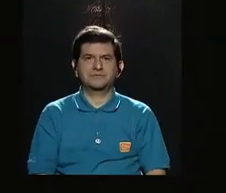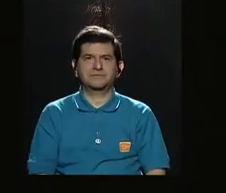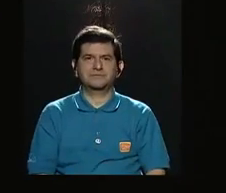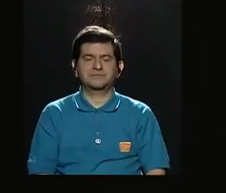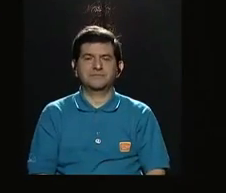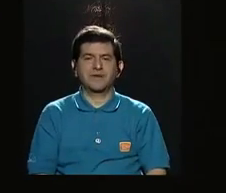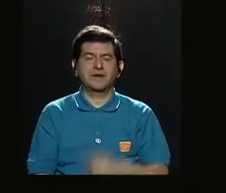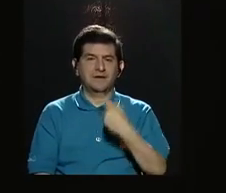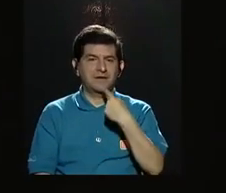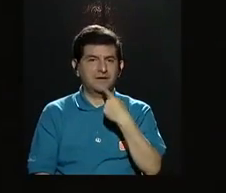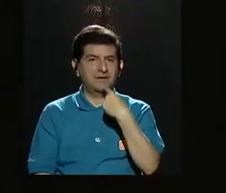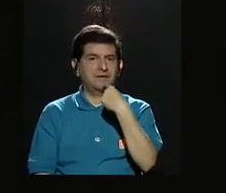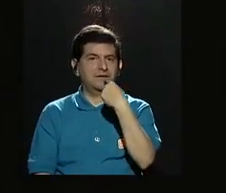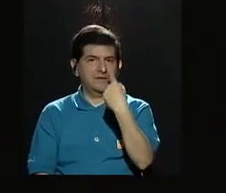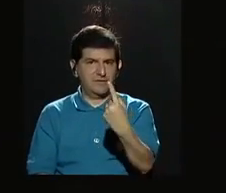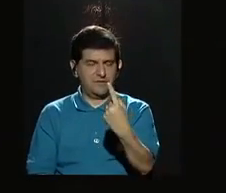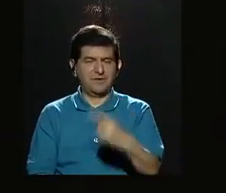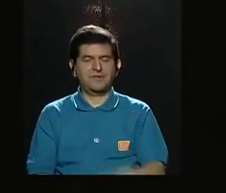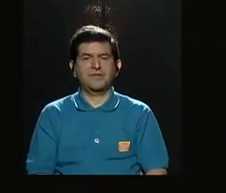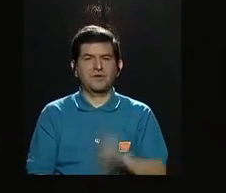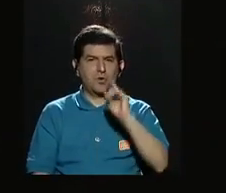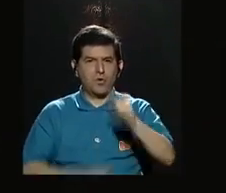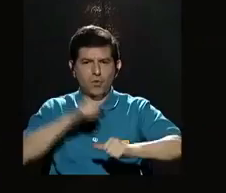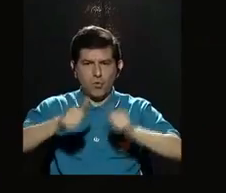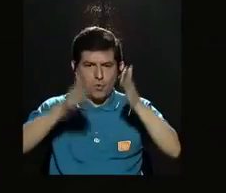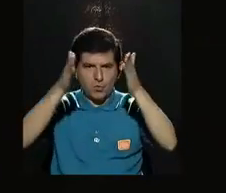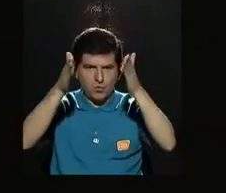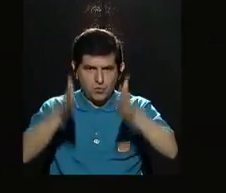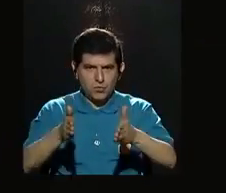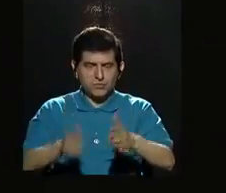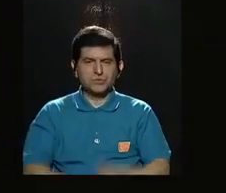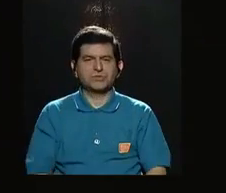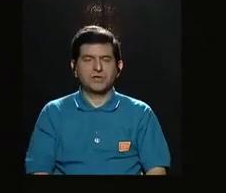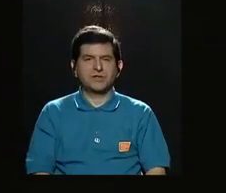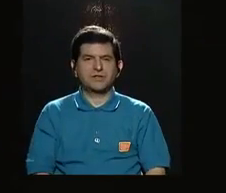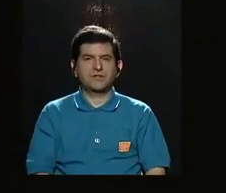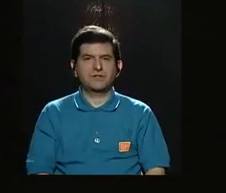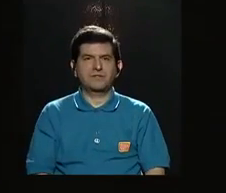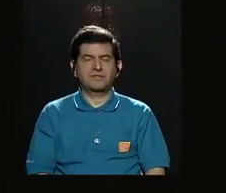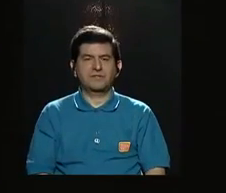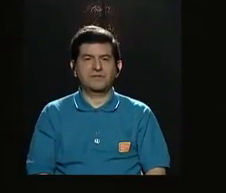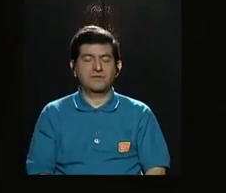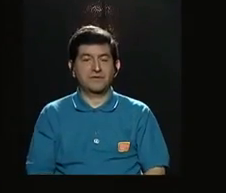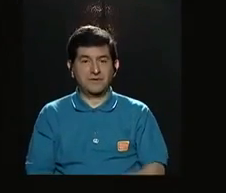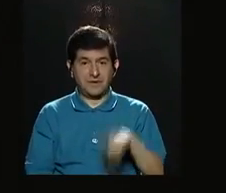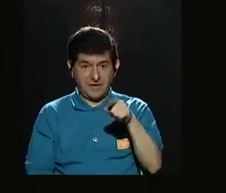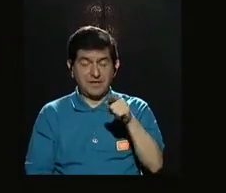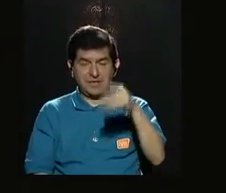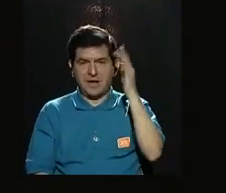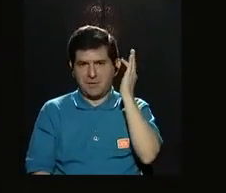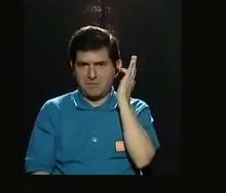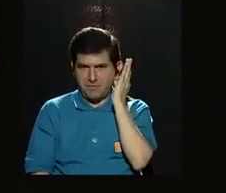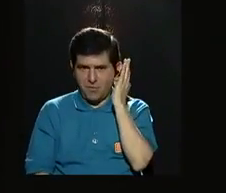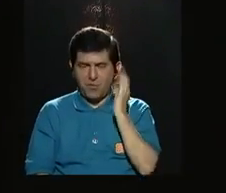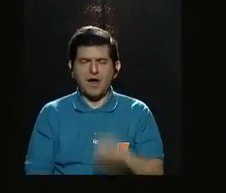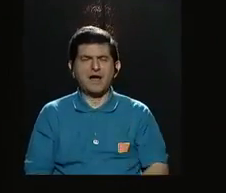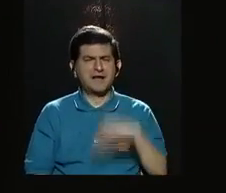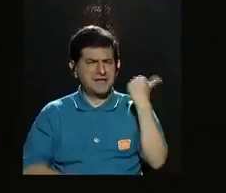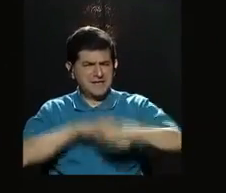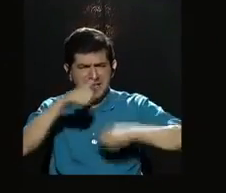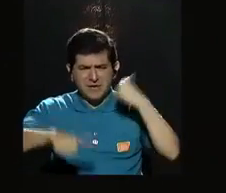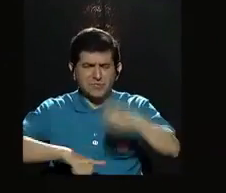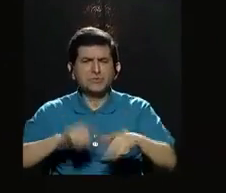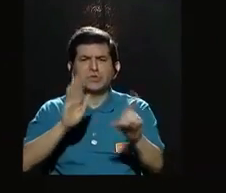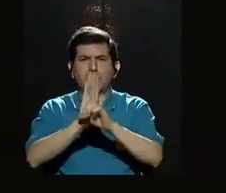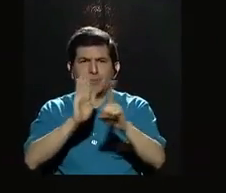century freedom fighter from the United States. And she said,